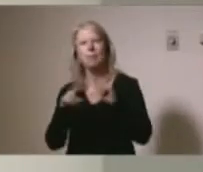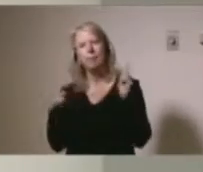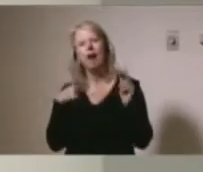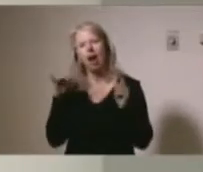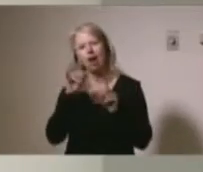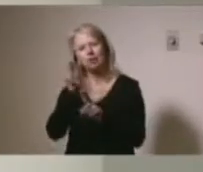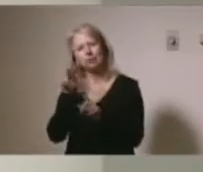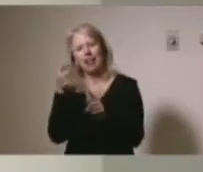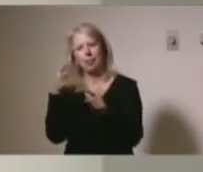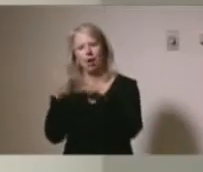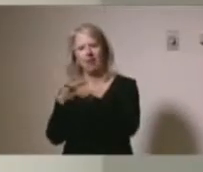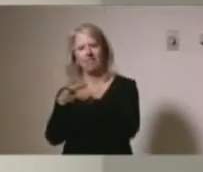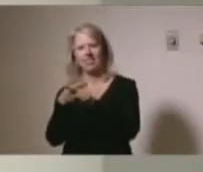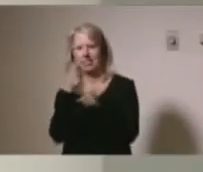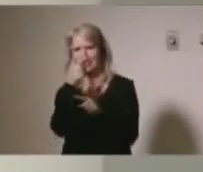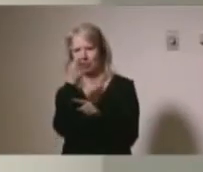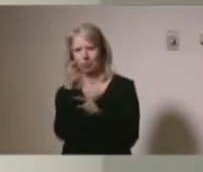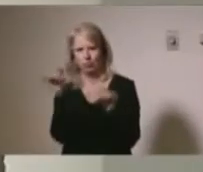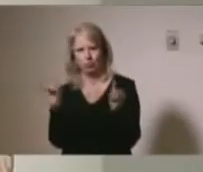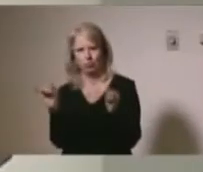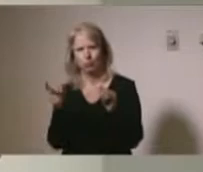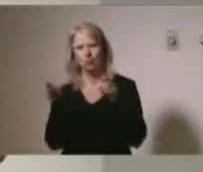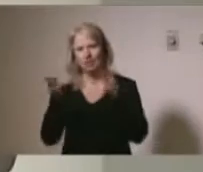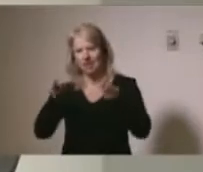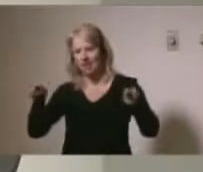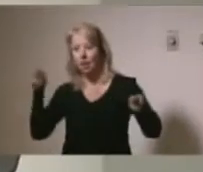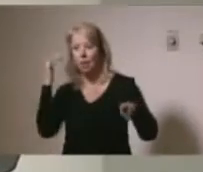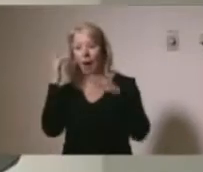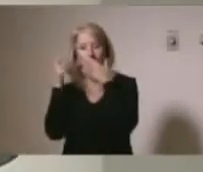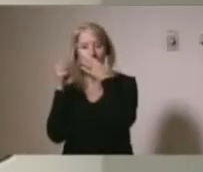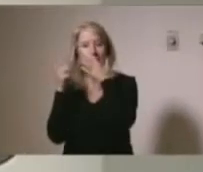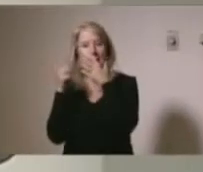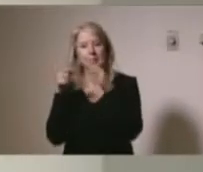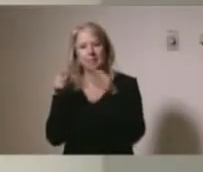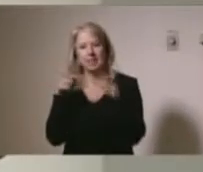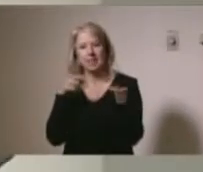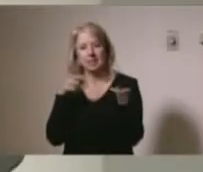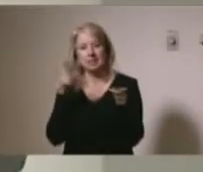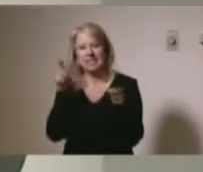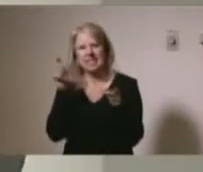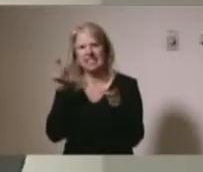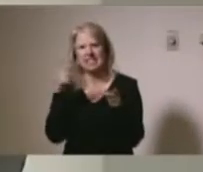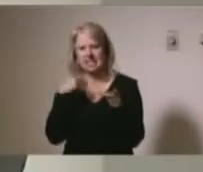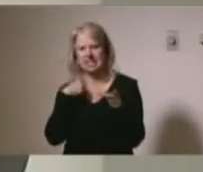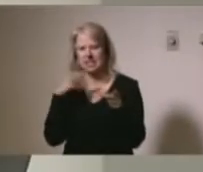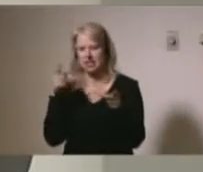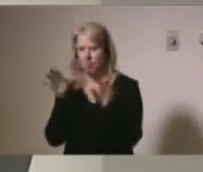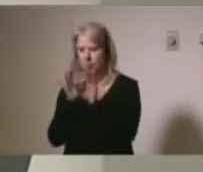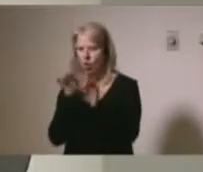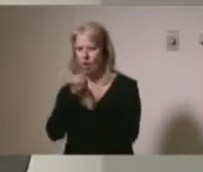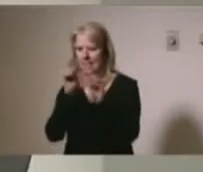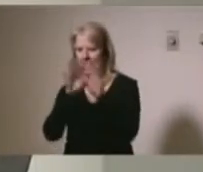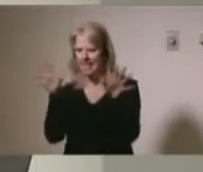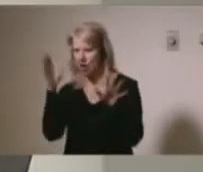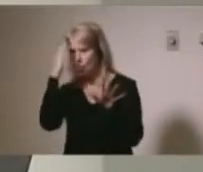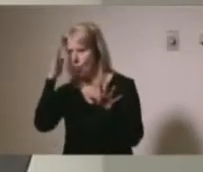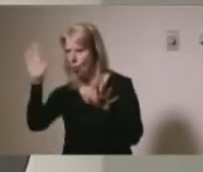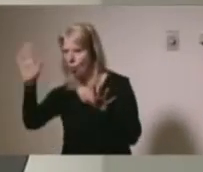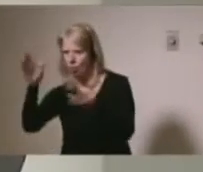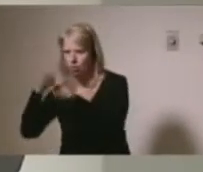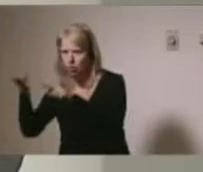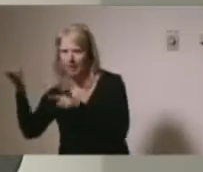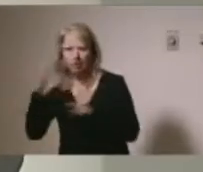that the view was, well, their argument was, you need a clear sense of direction and it makes your jobs